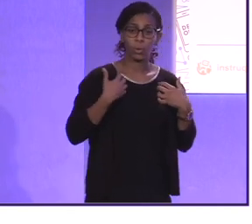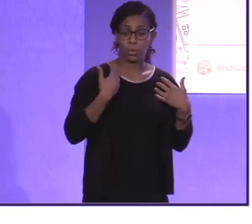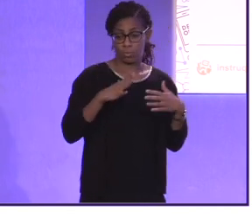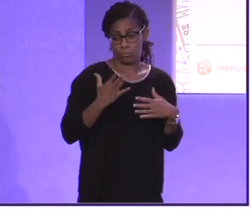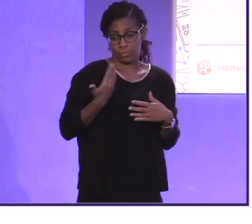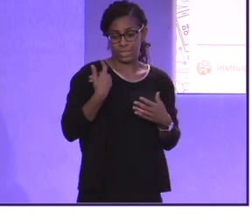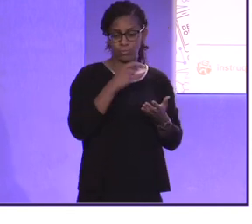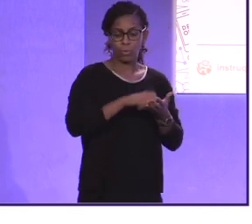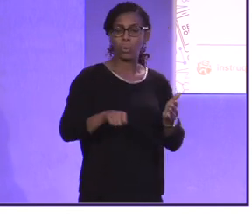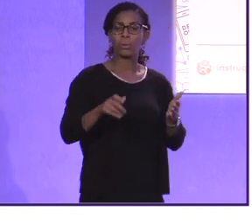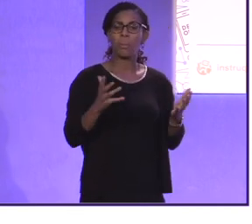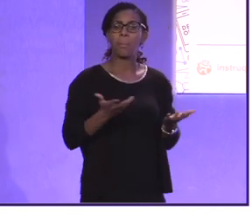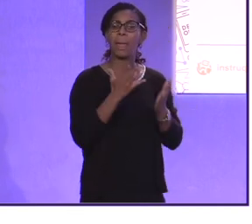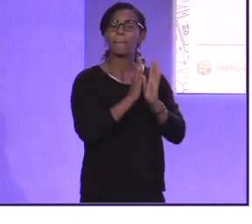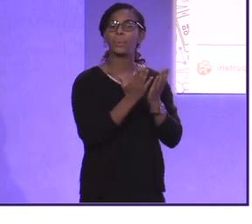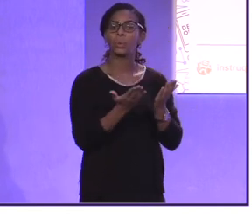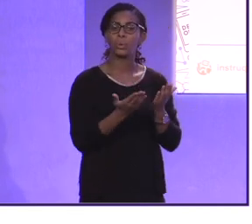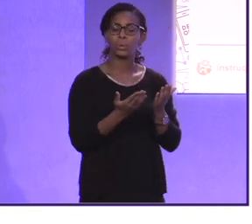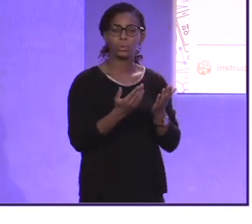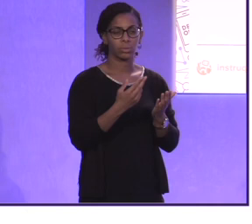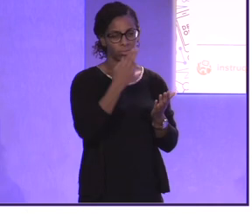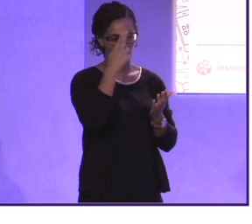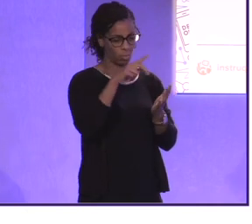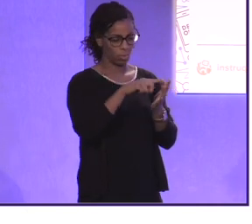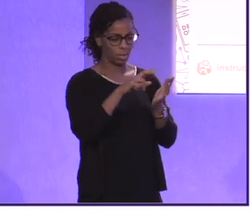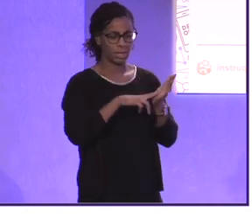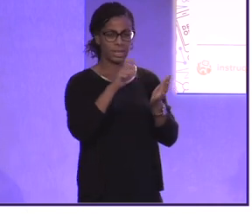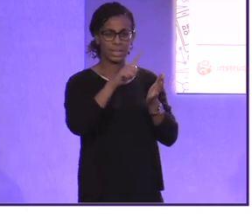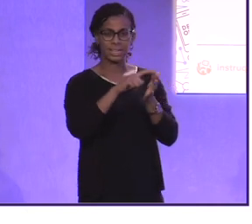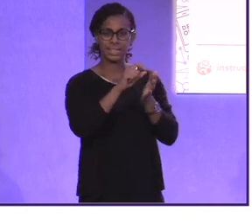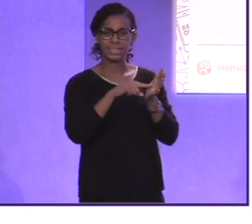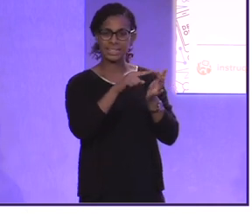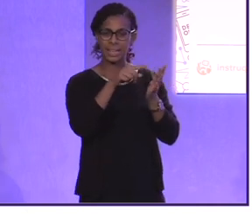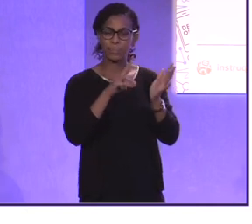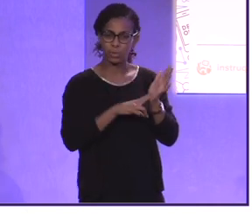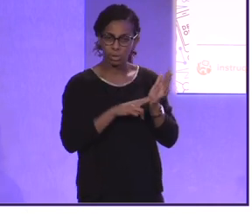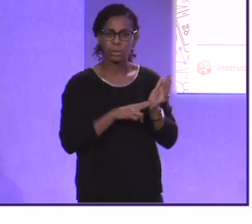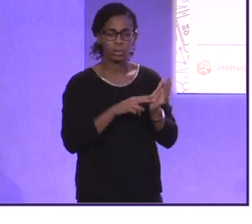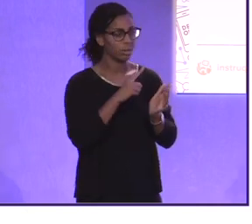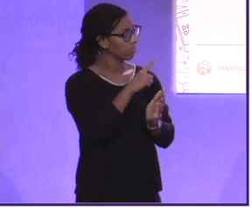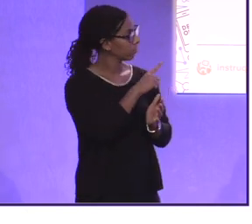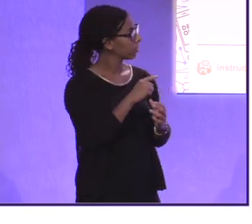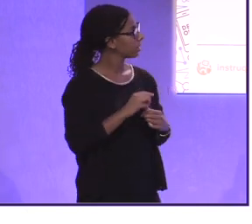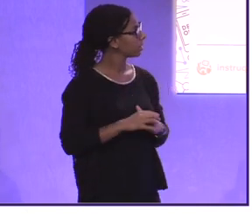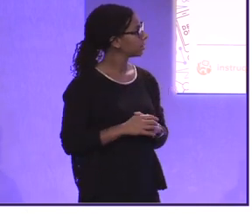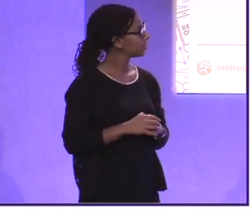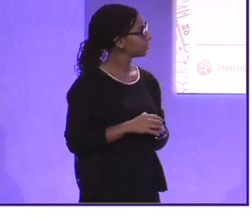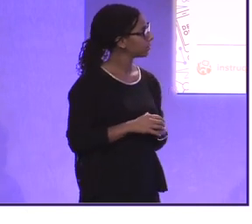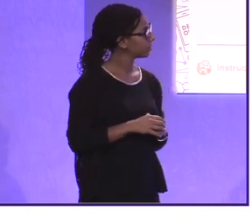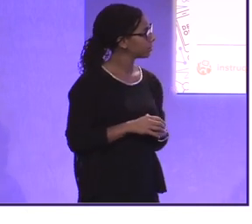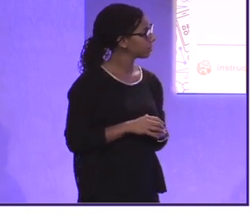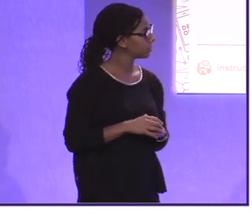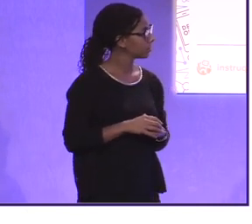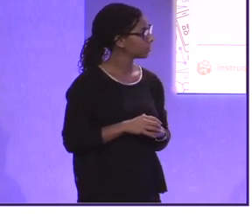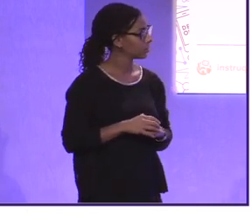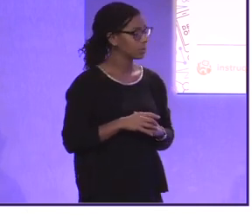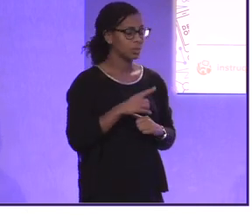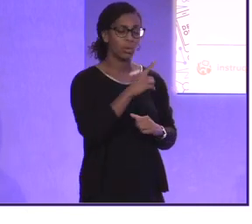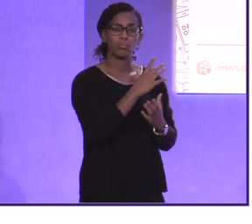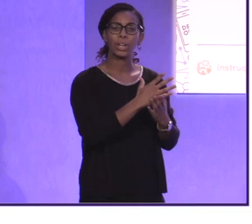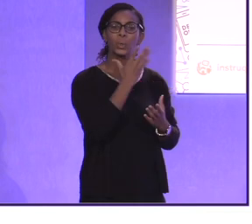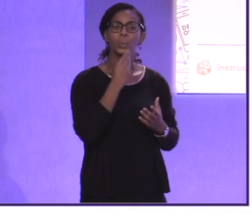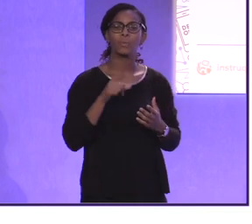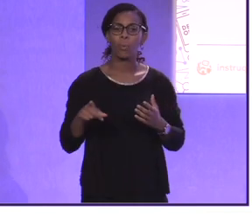playbook, which is about inception. So inception is like how you kick projects off in a better way, which we've also used for